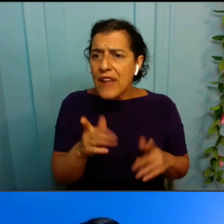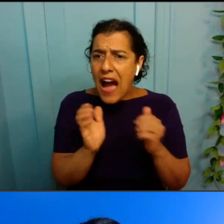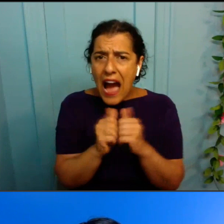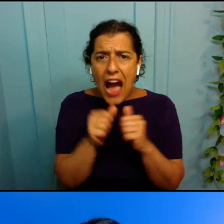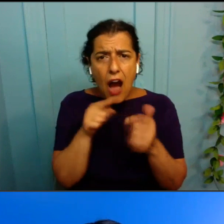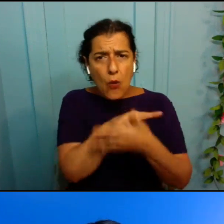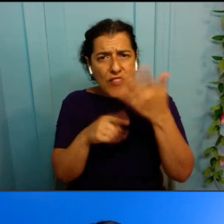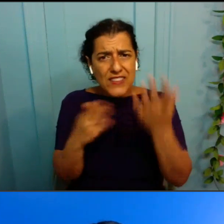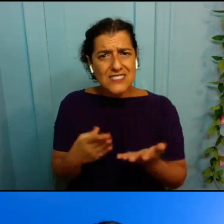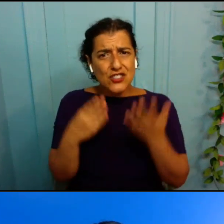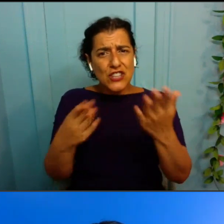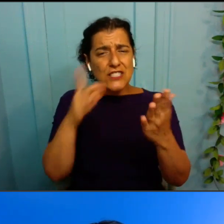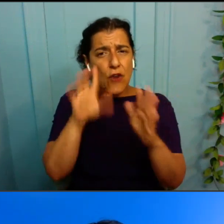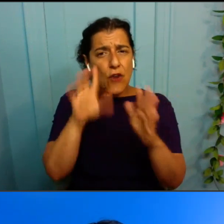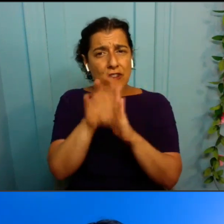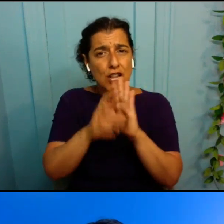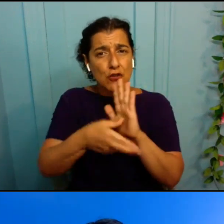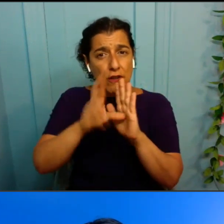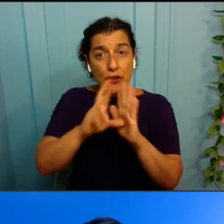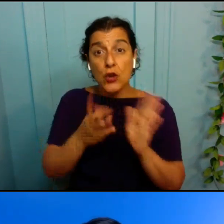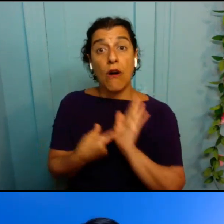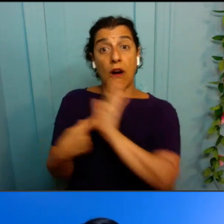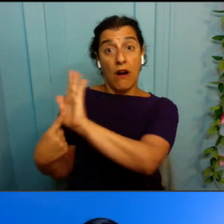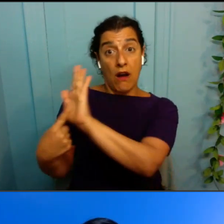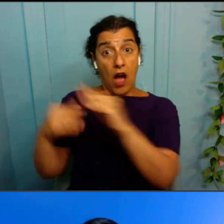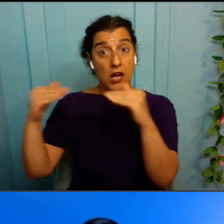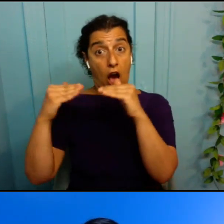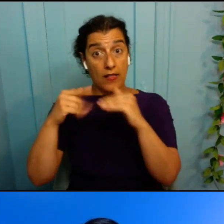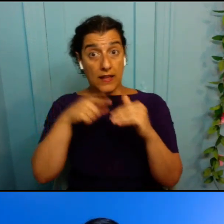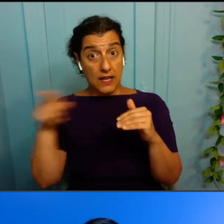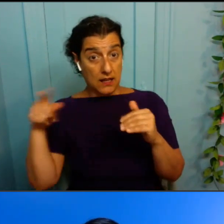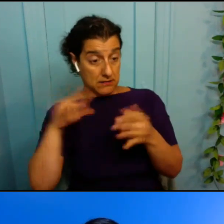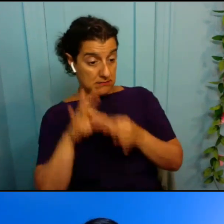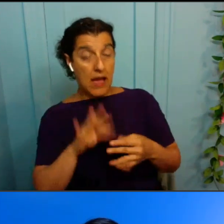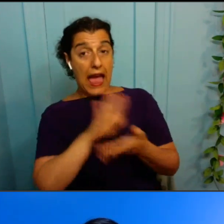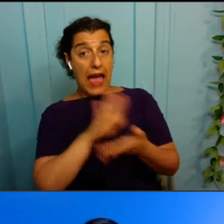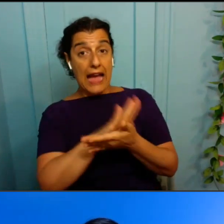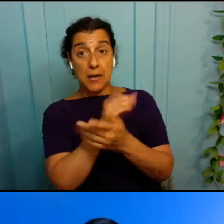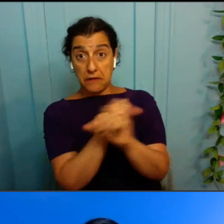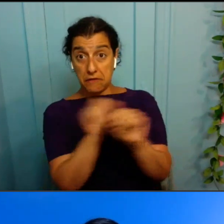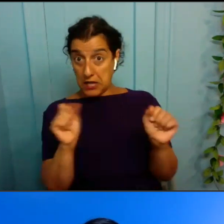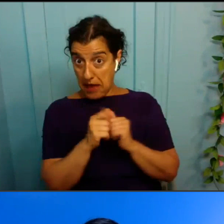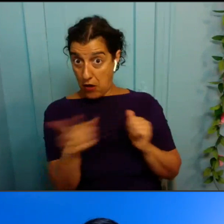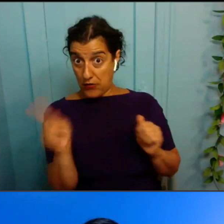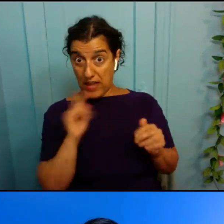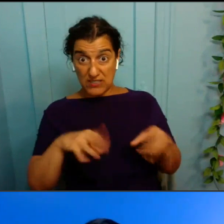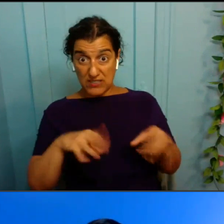for curricular review received by colleagues in terms of academic freedom?